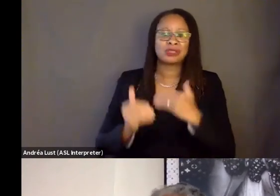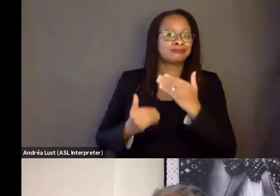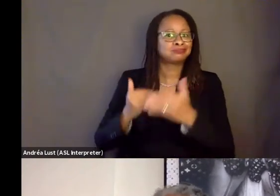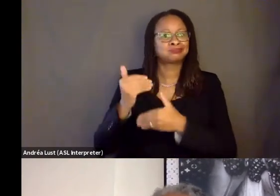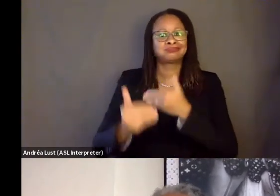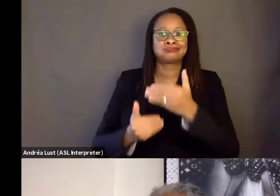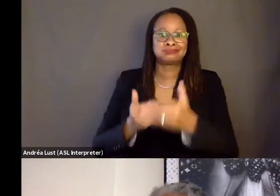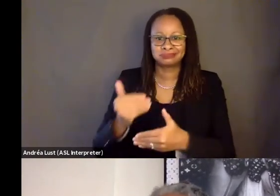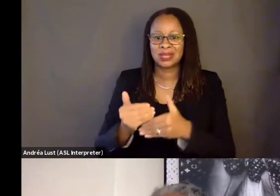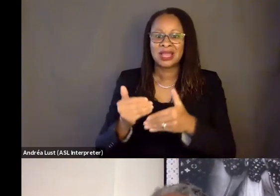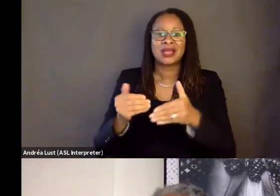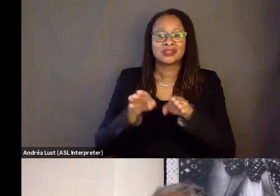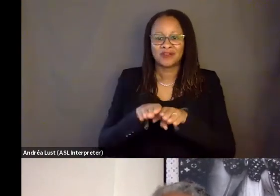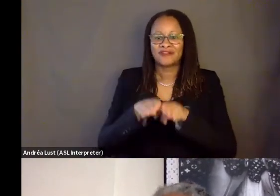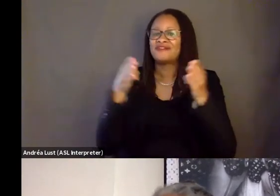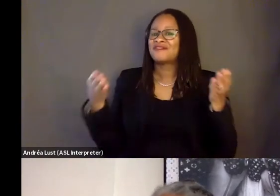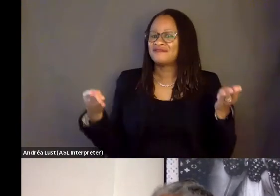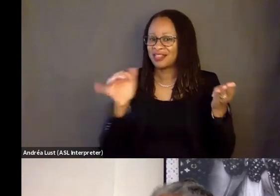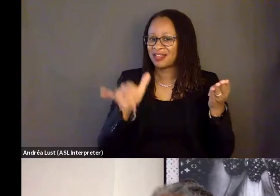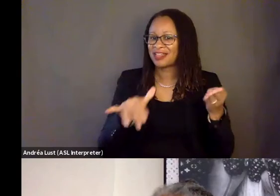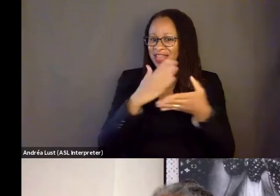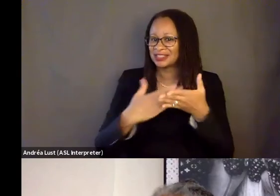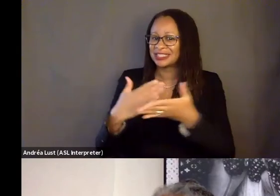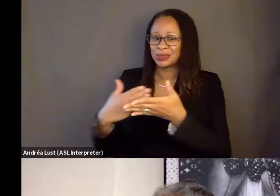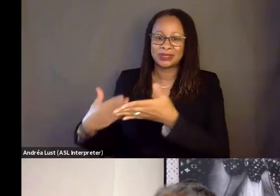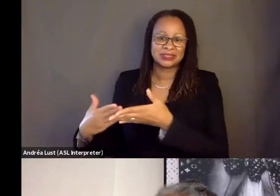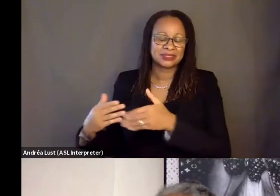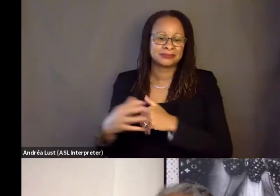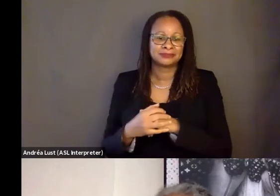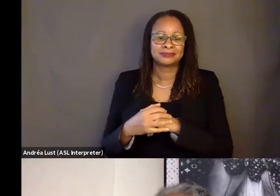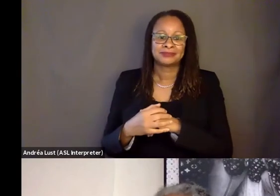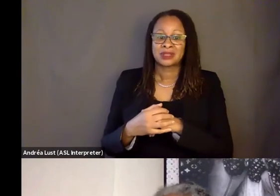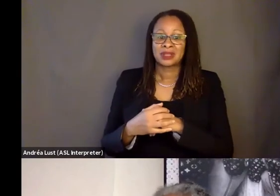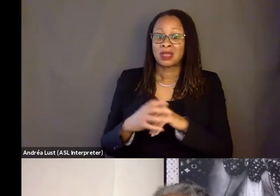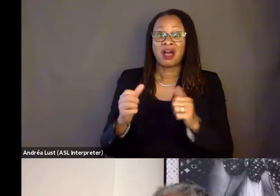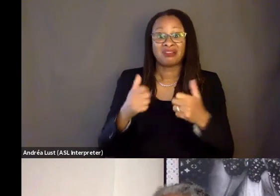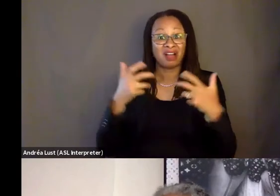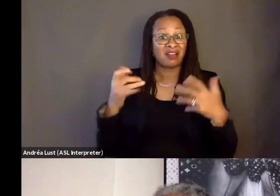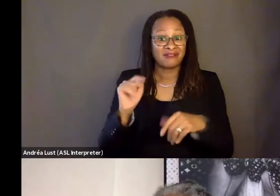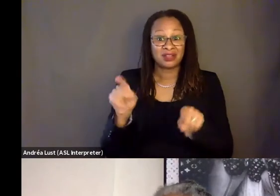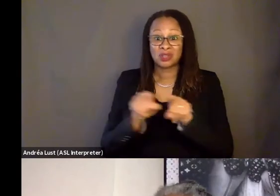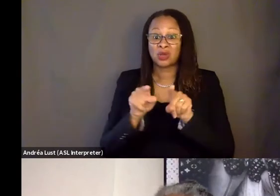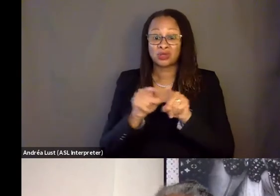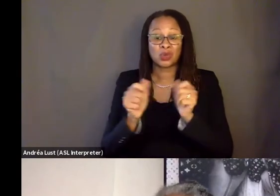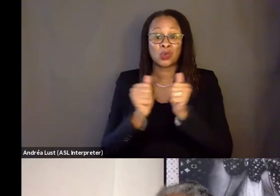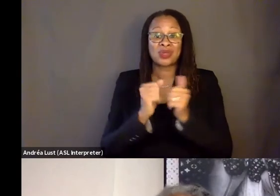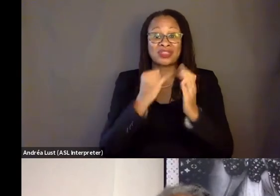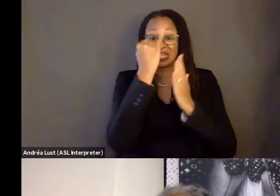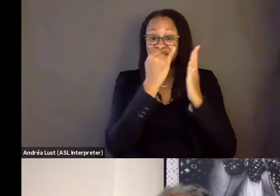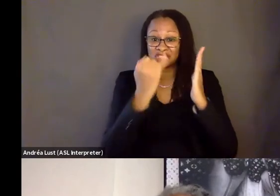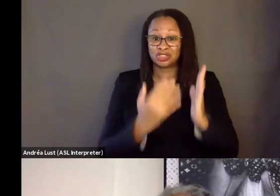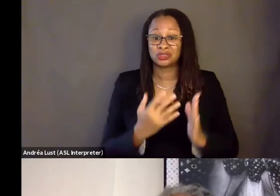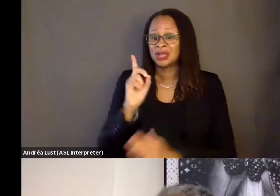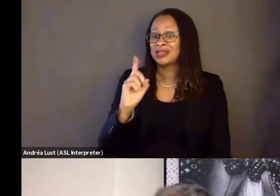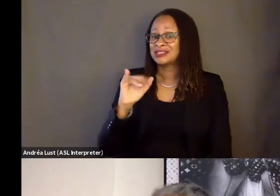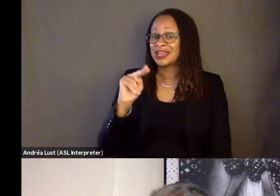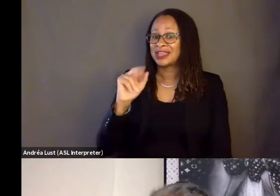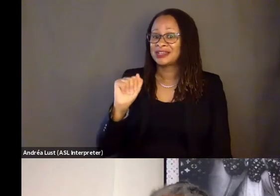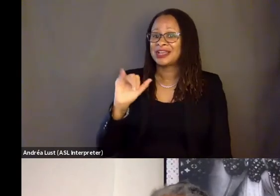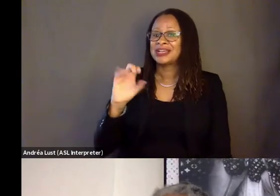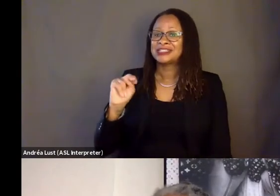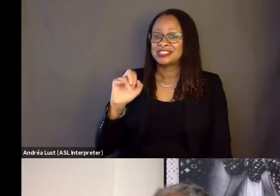the unveiling of that sequence. But a lot of it also has to do with the illustrator, Diana